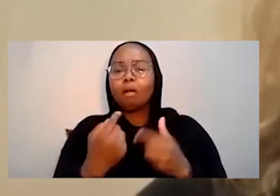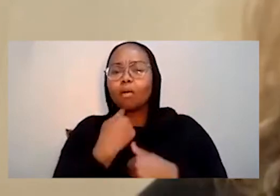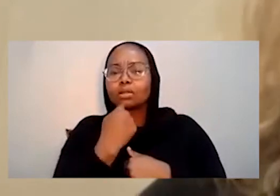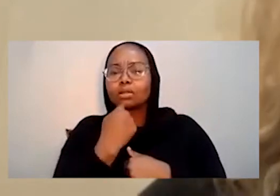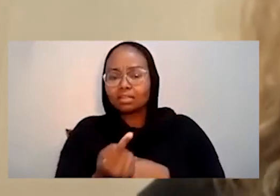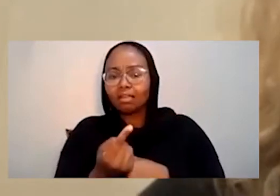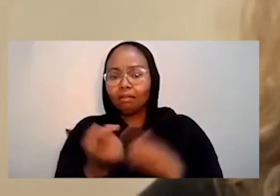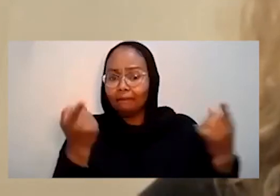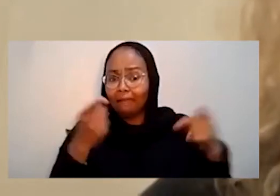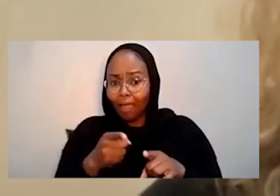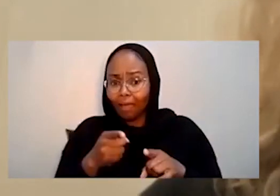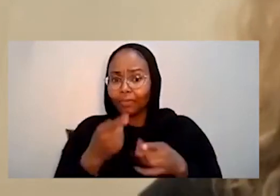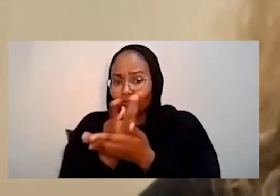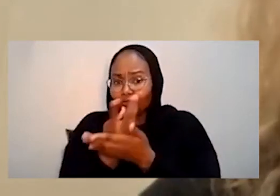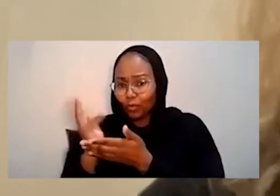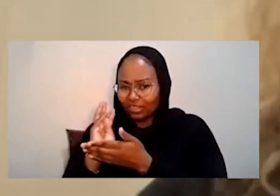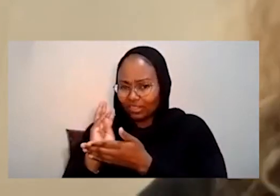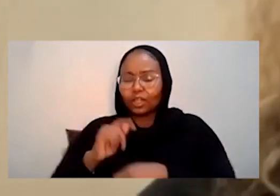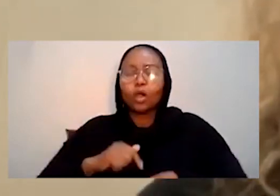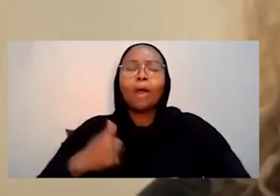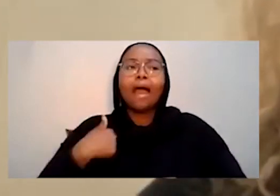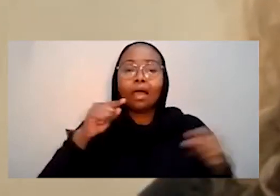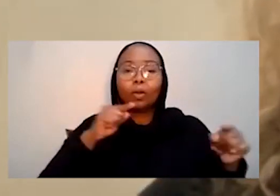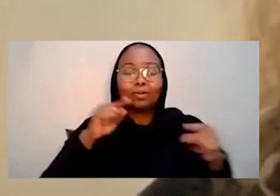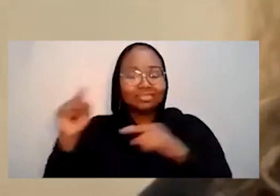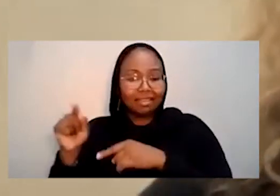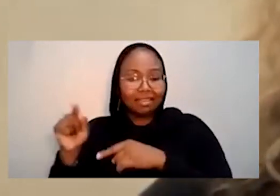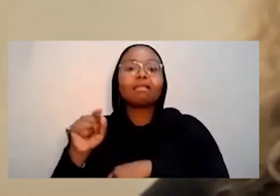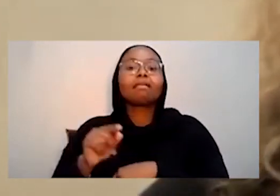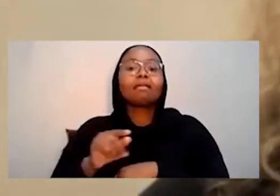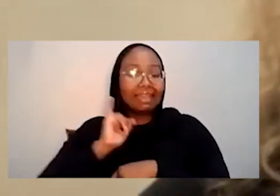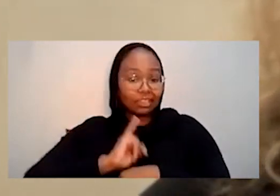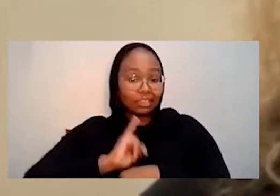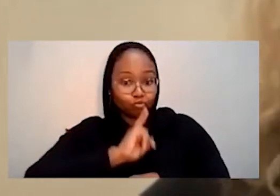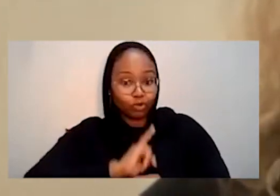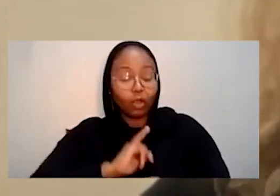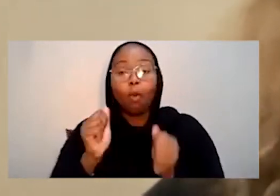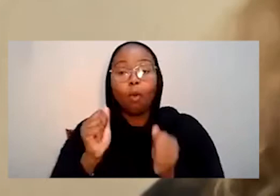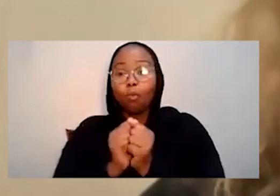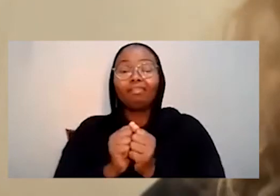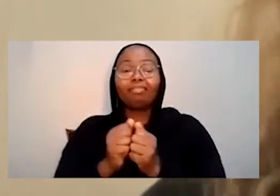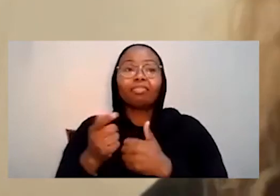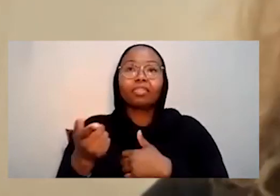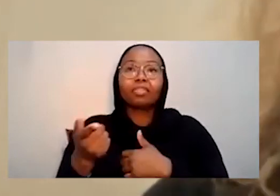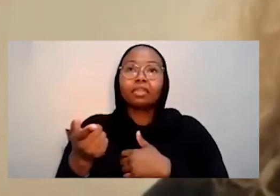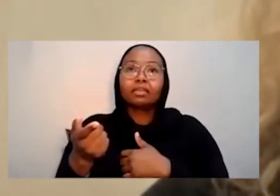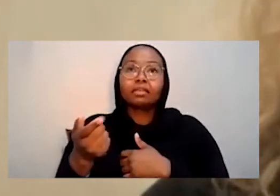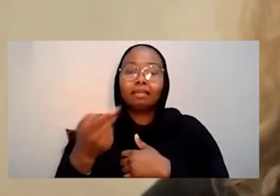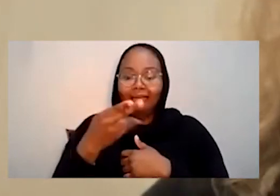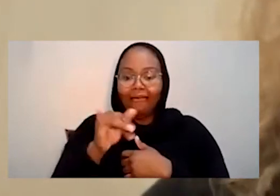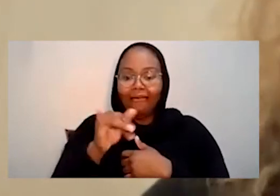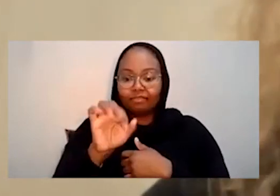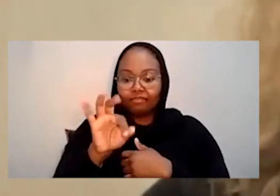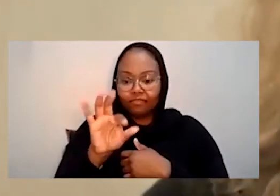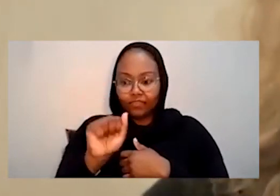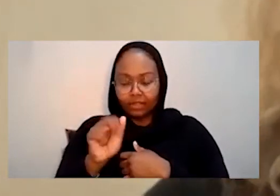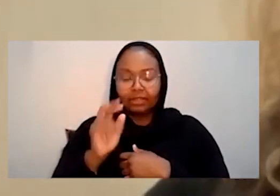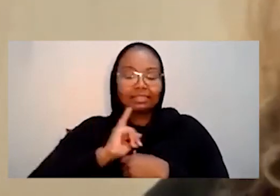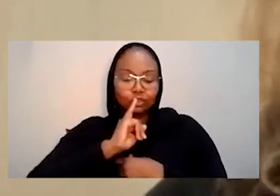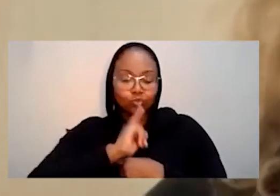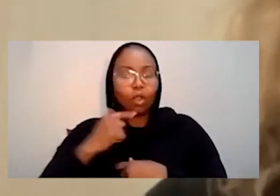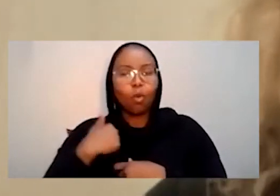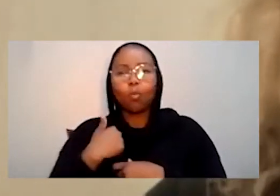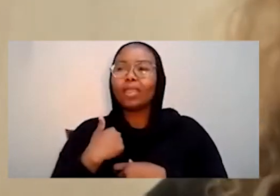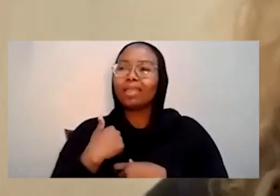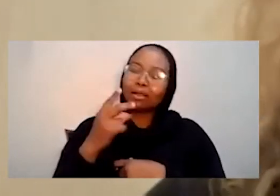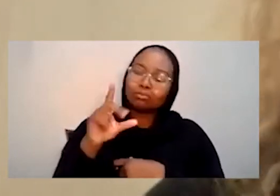weeks ago. I was in Haifa, Israel with a group of 20 Jewish people. We were exploring Haifa,